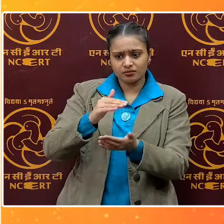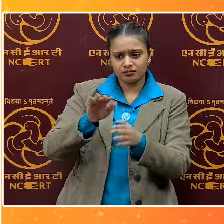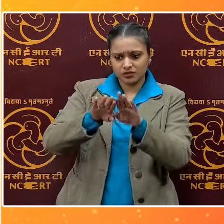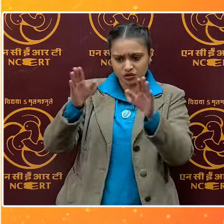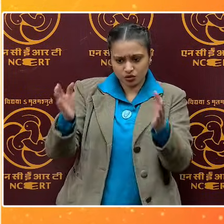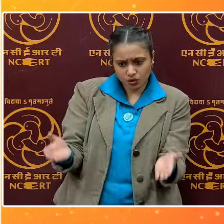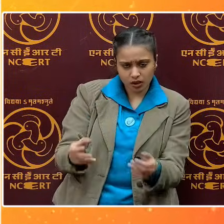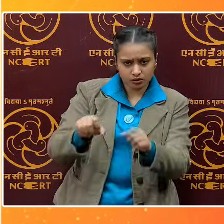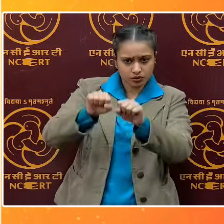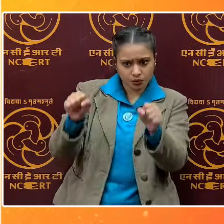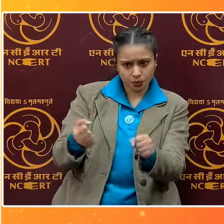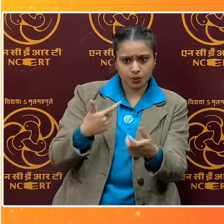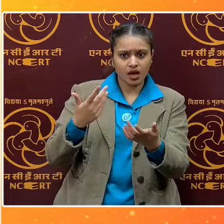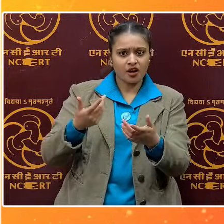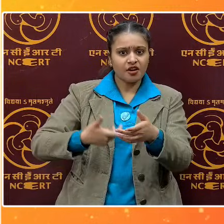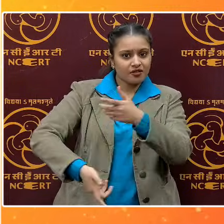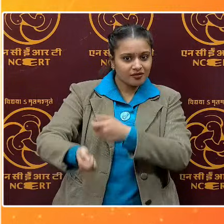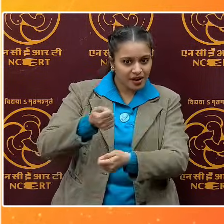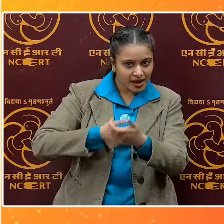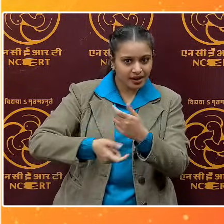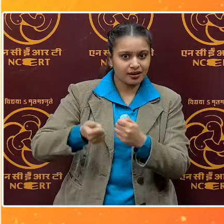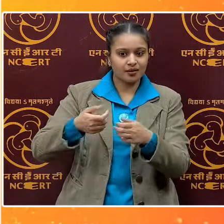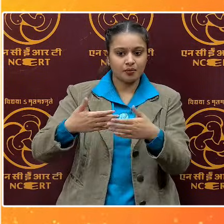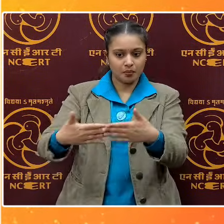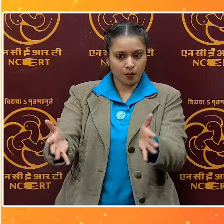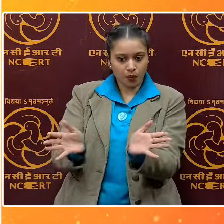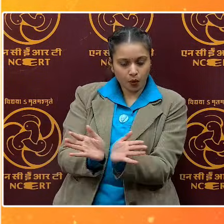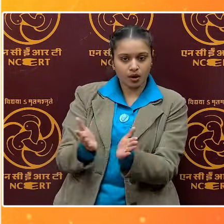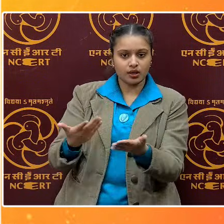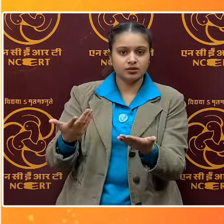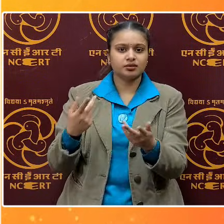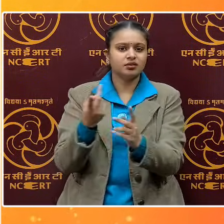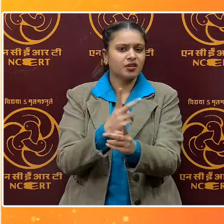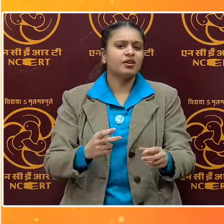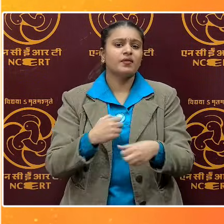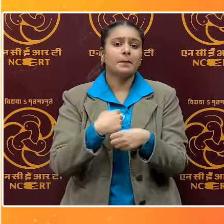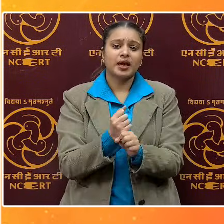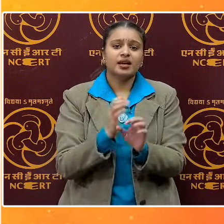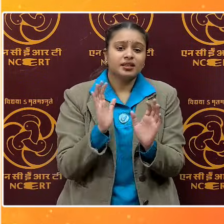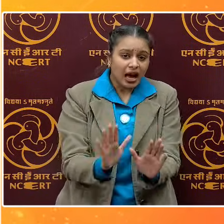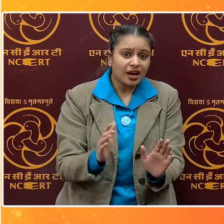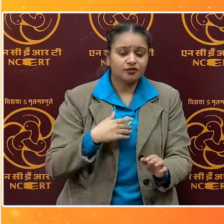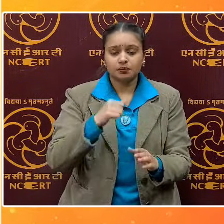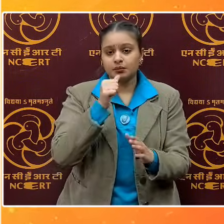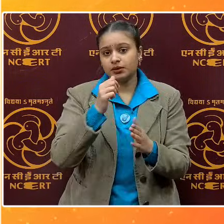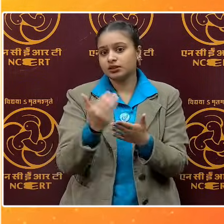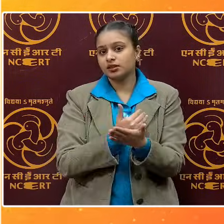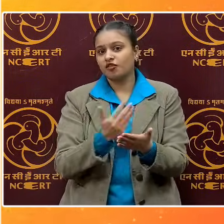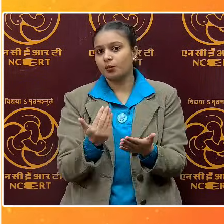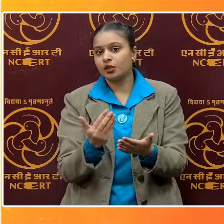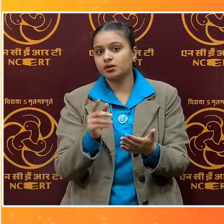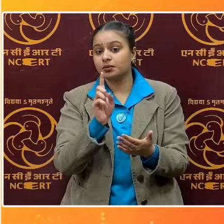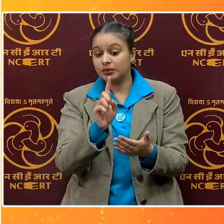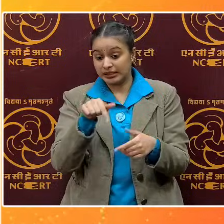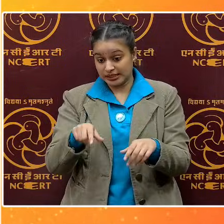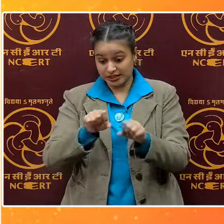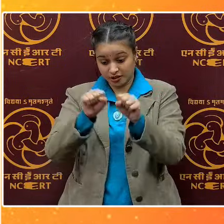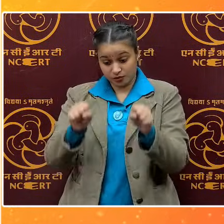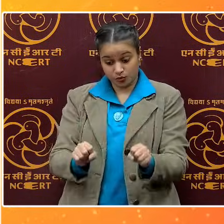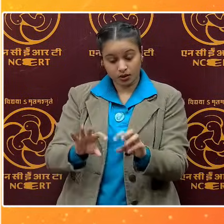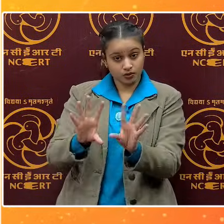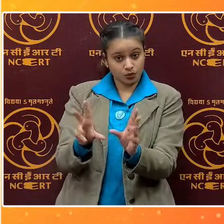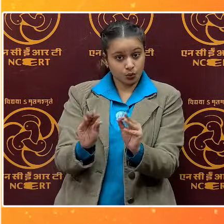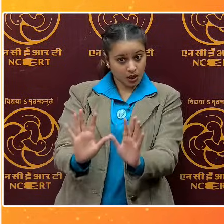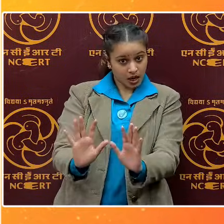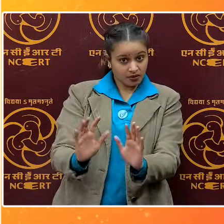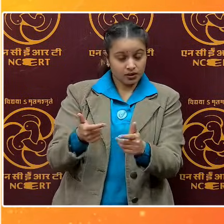structures, wells, ponds, lakes, bowlies to conserve water, and these structures also